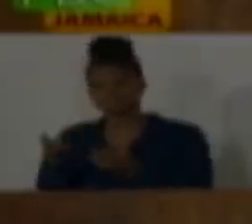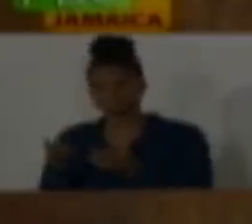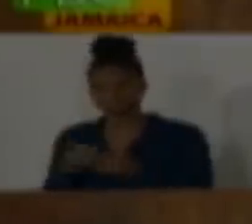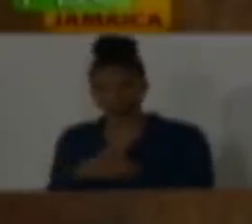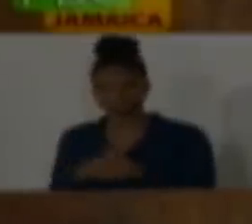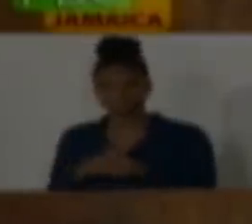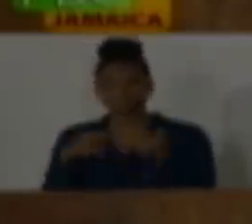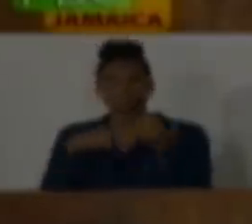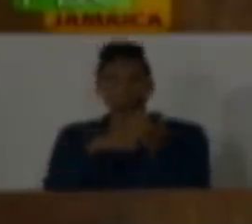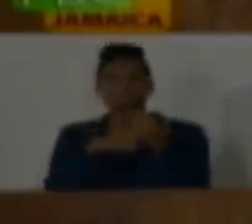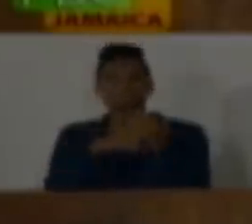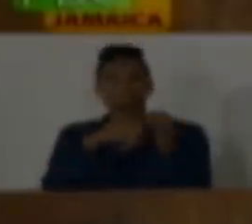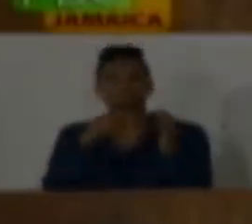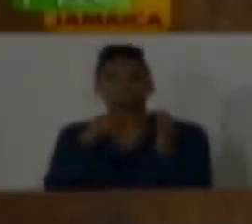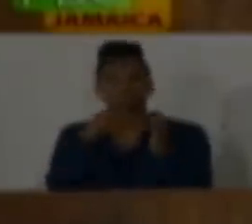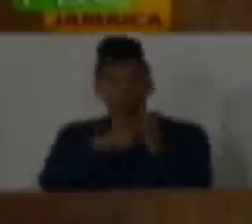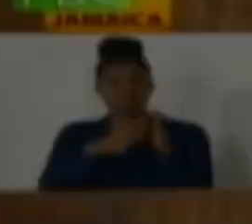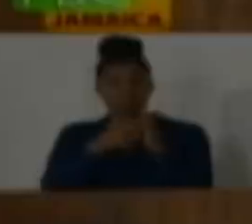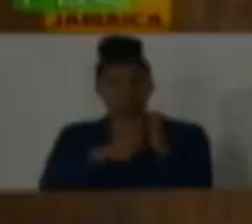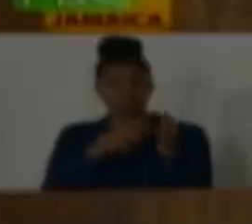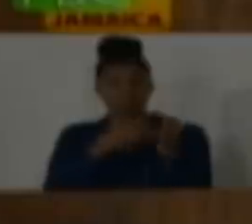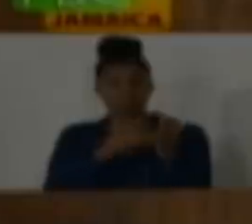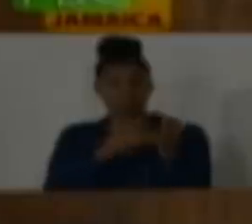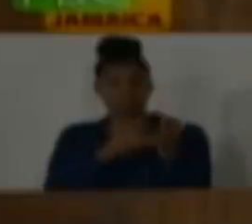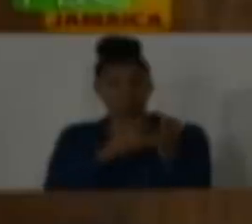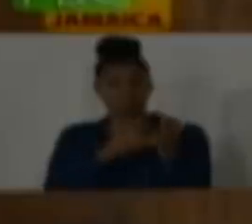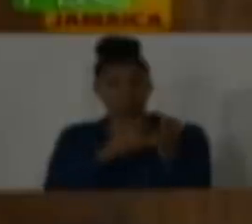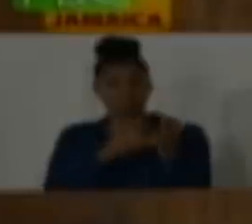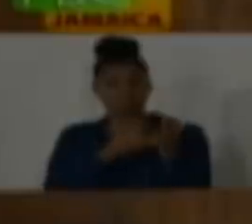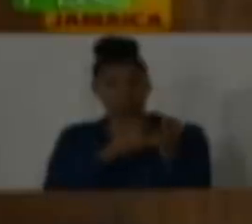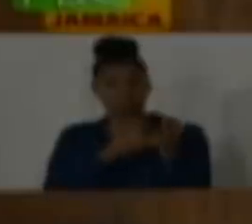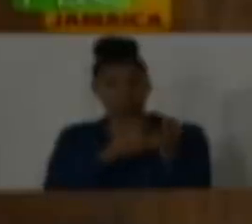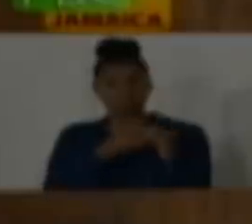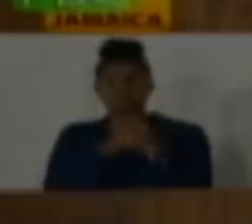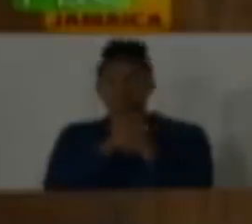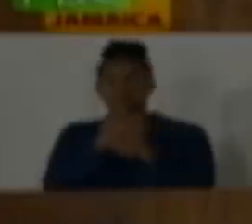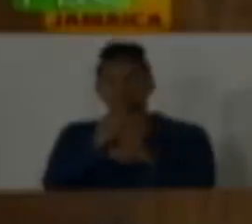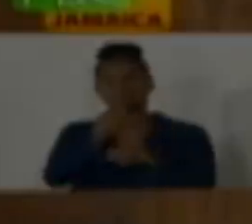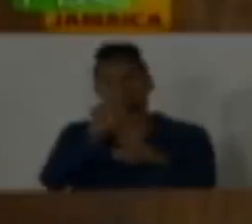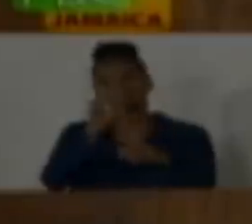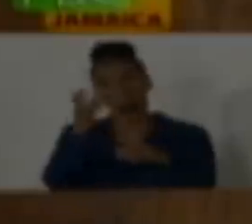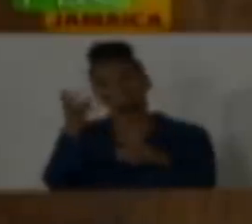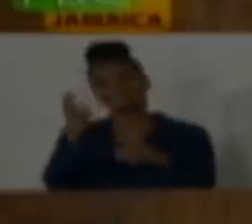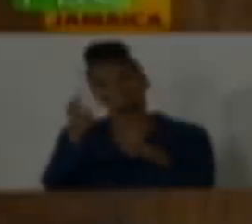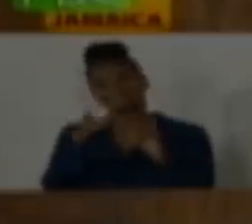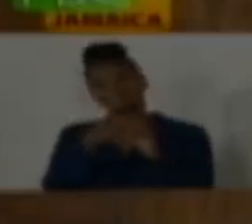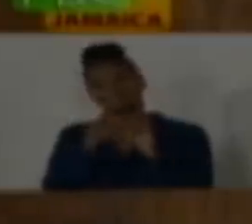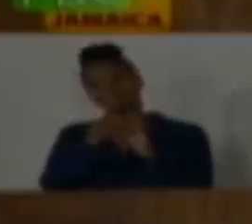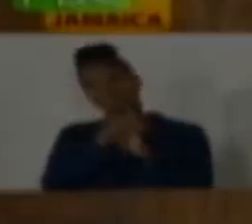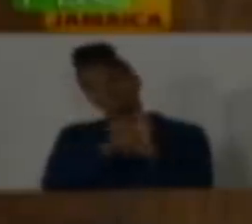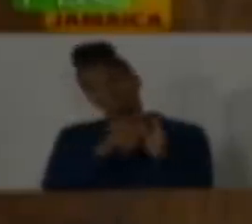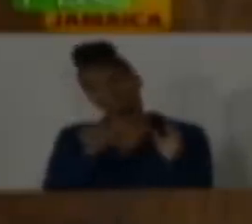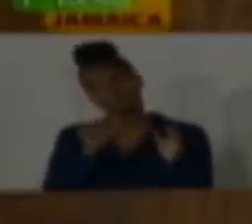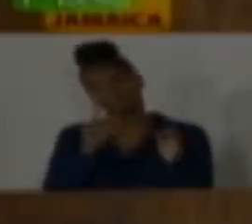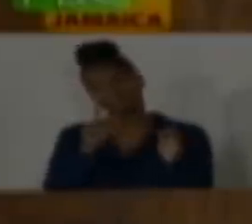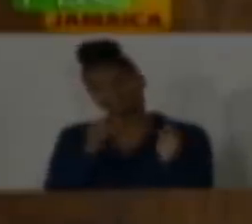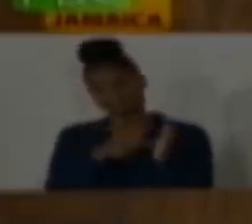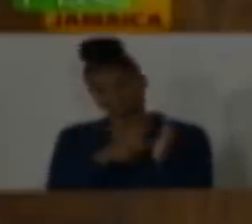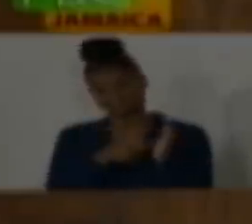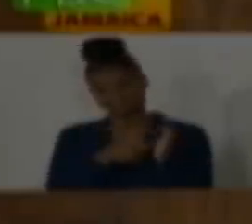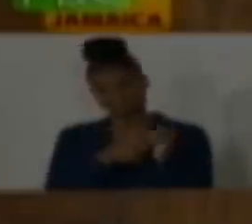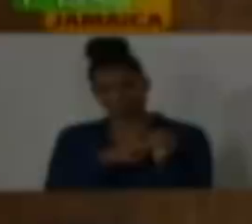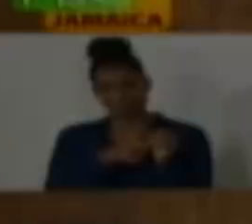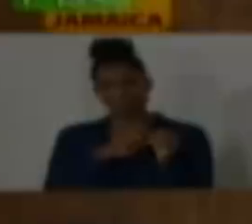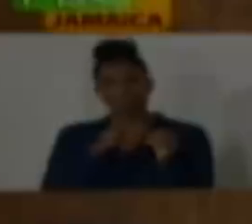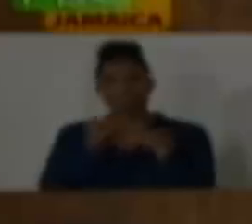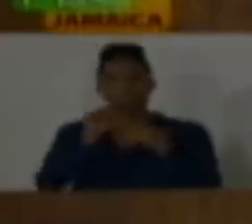The ticketing fines are in an appendix, which is created by Section 116 of the Principal Act. So